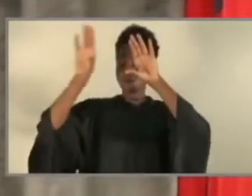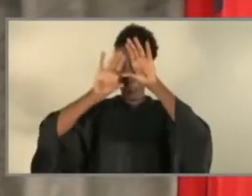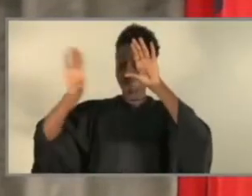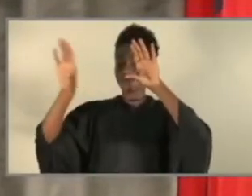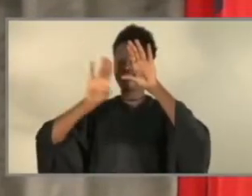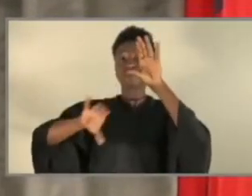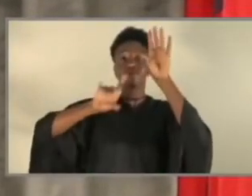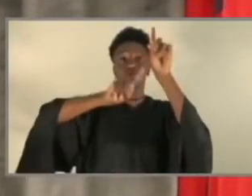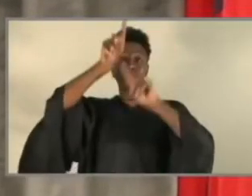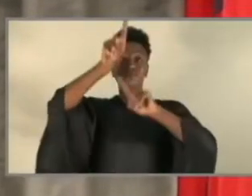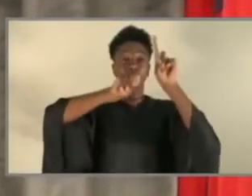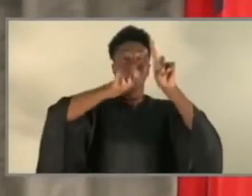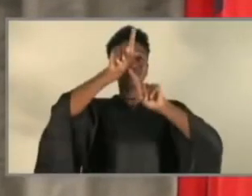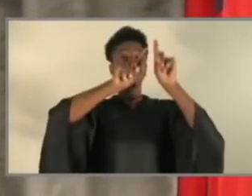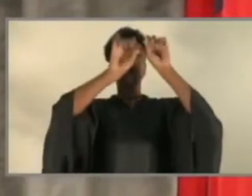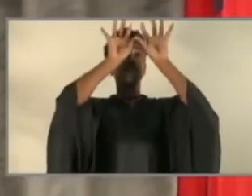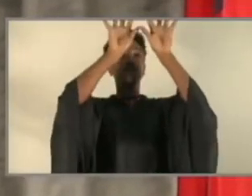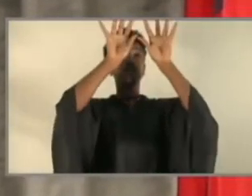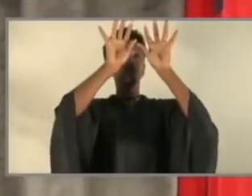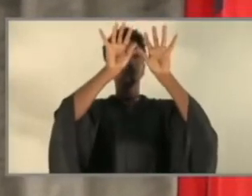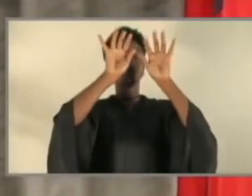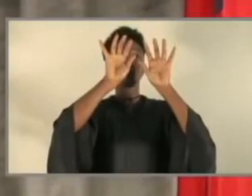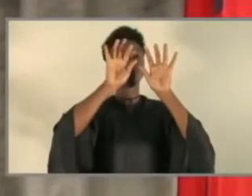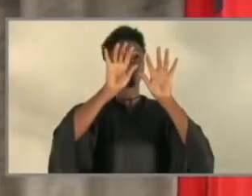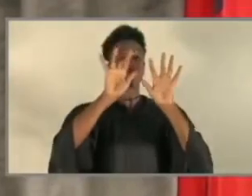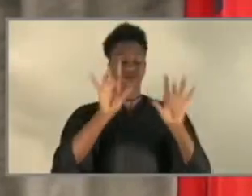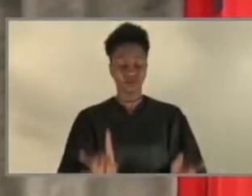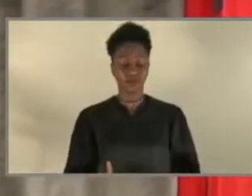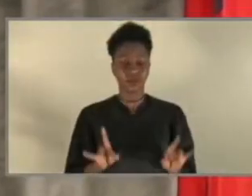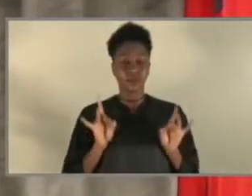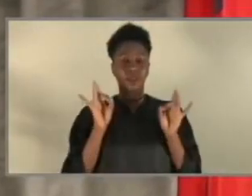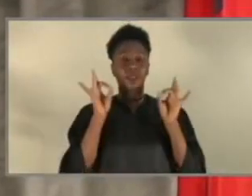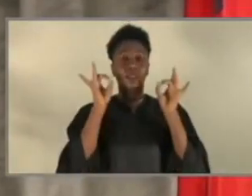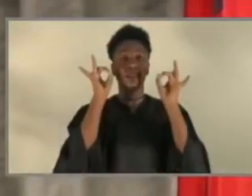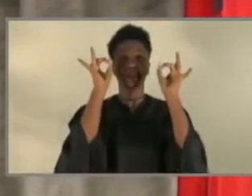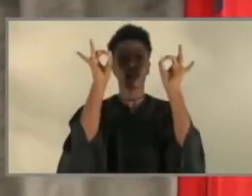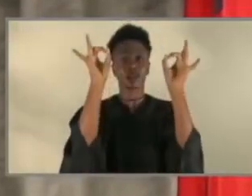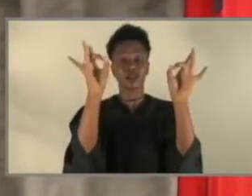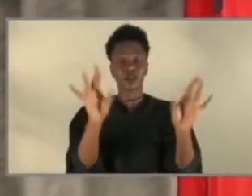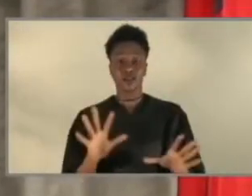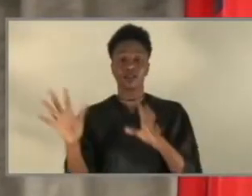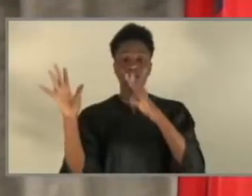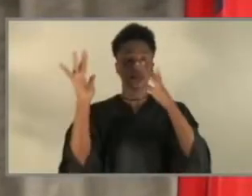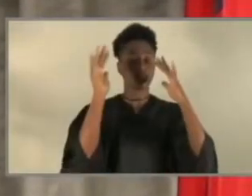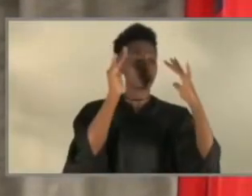stripes and bright stars through the